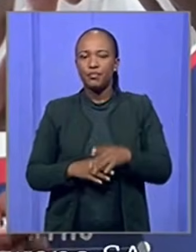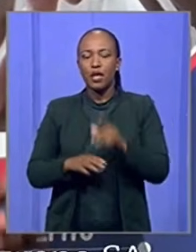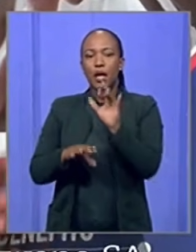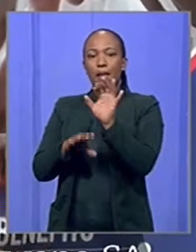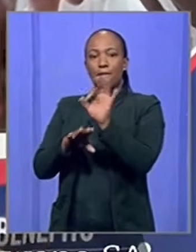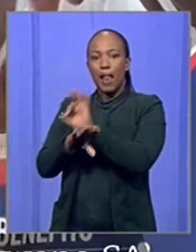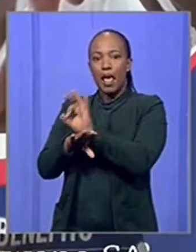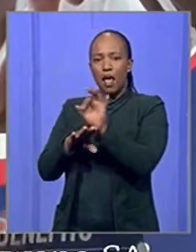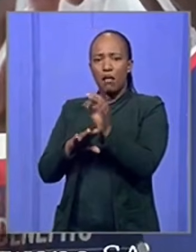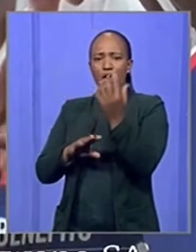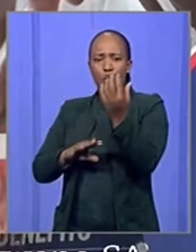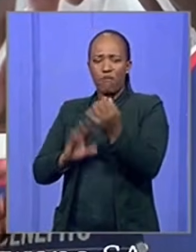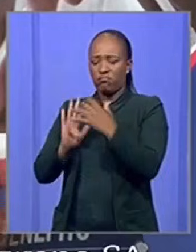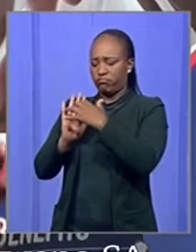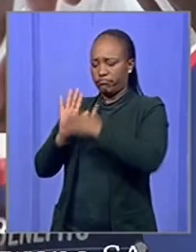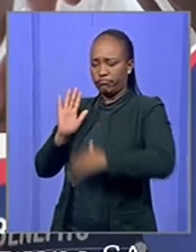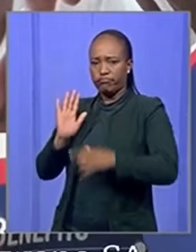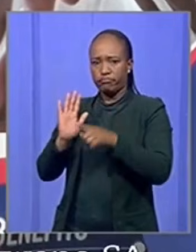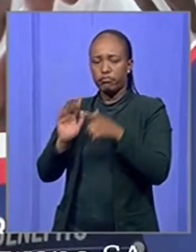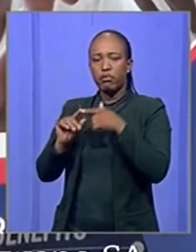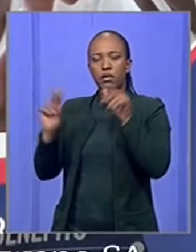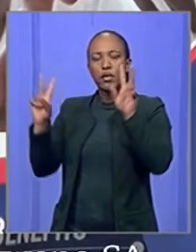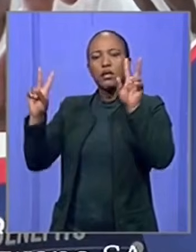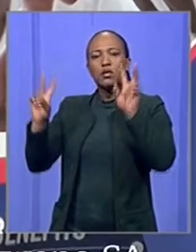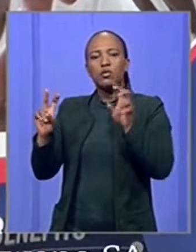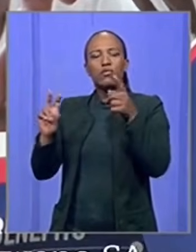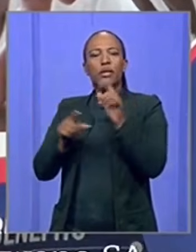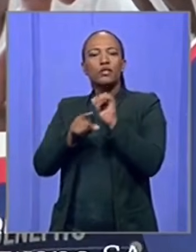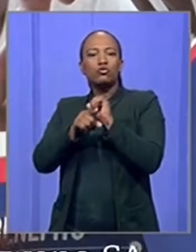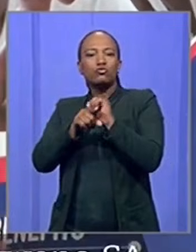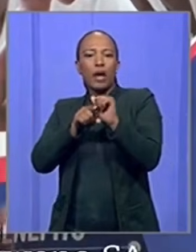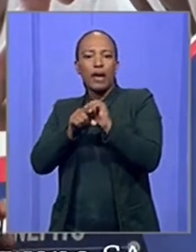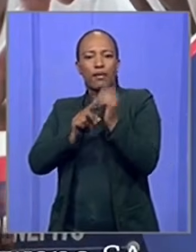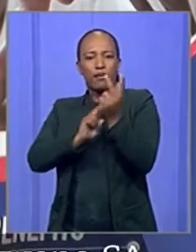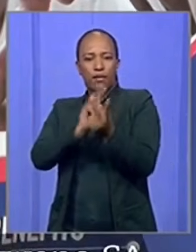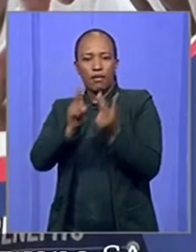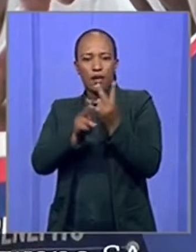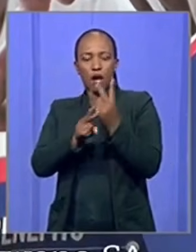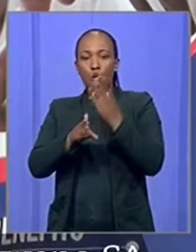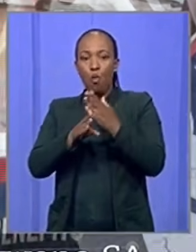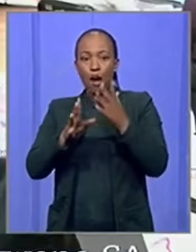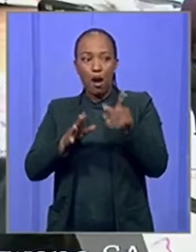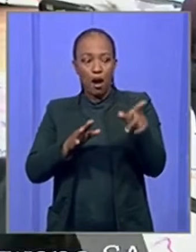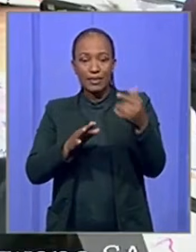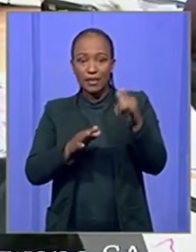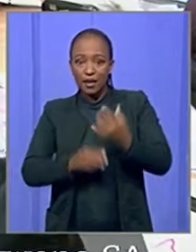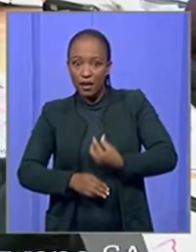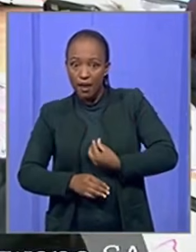together, which is around the issue of retraining those workers who are still young.